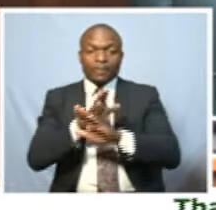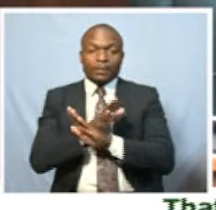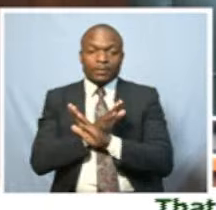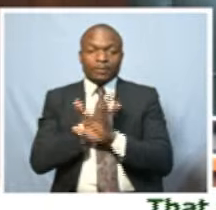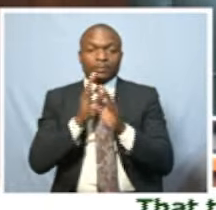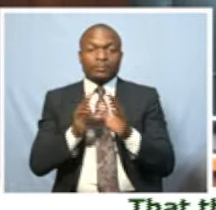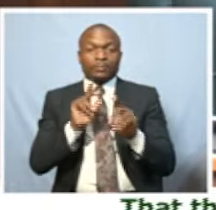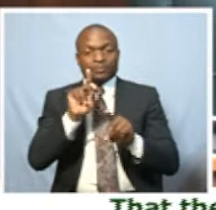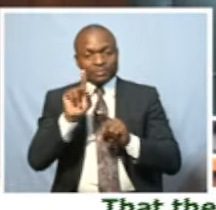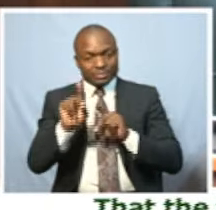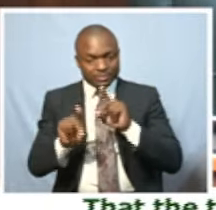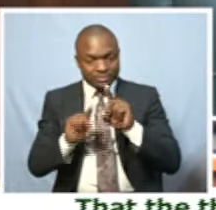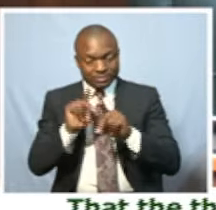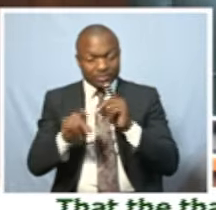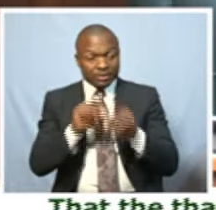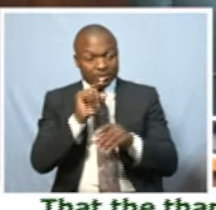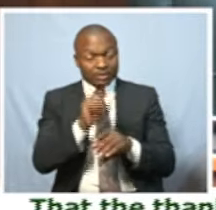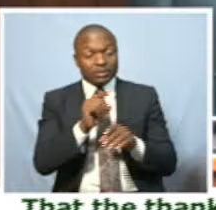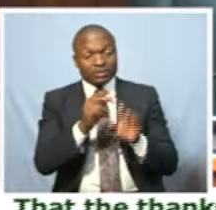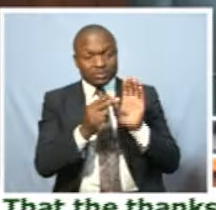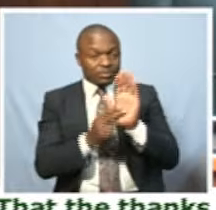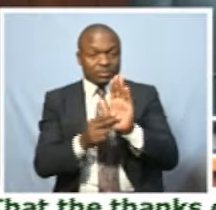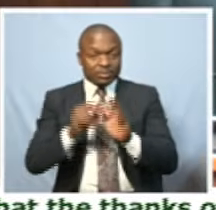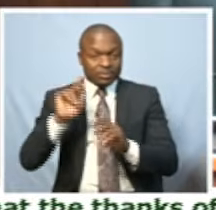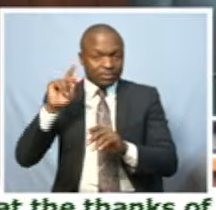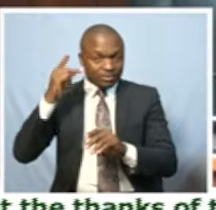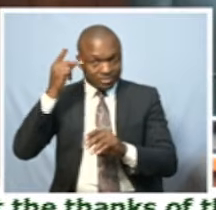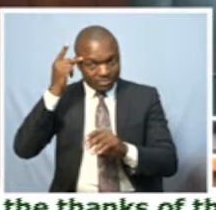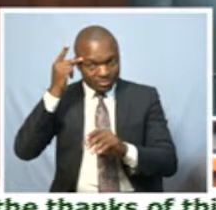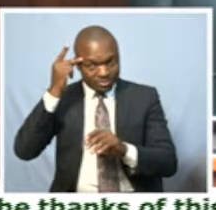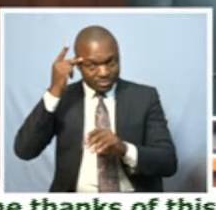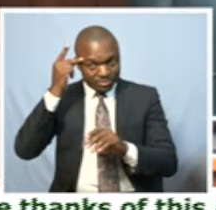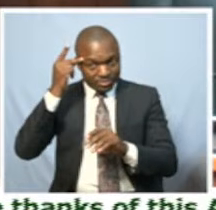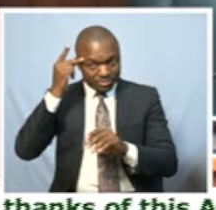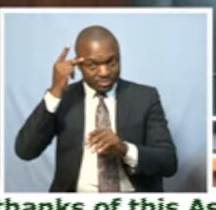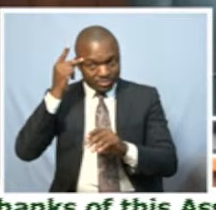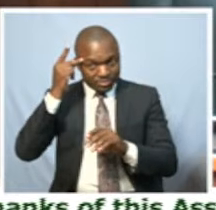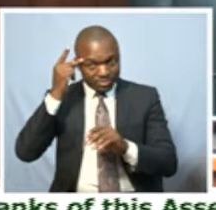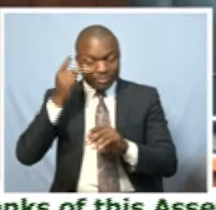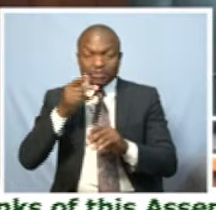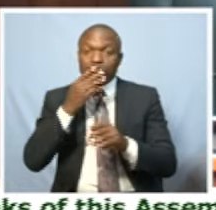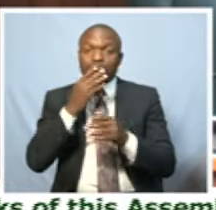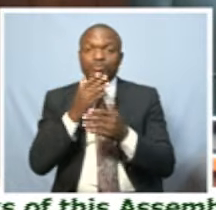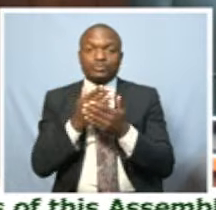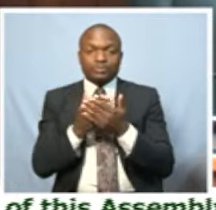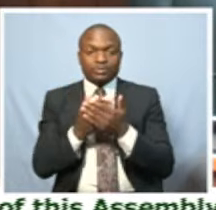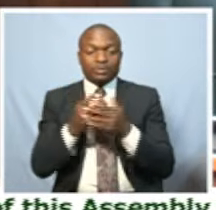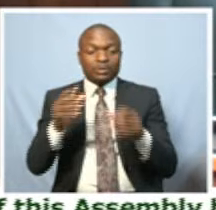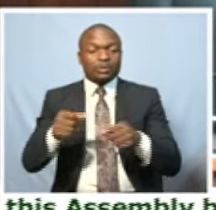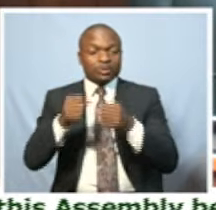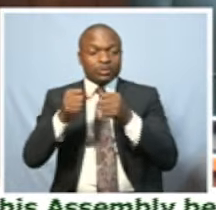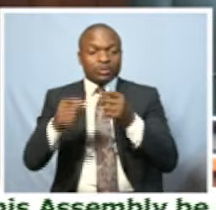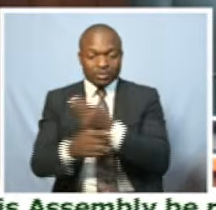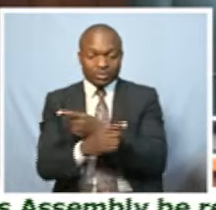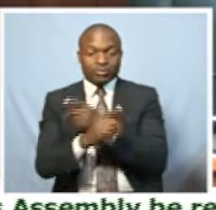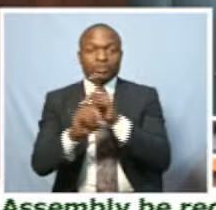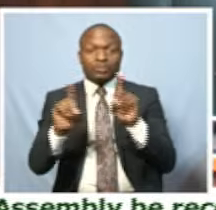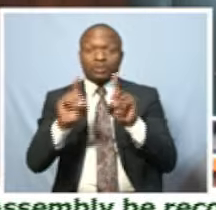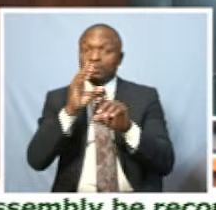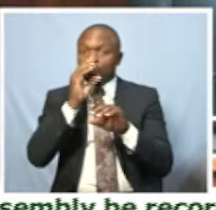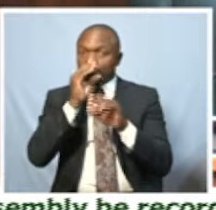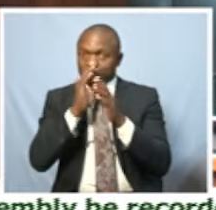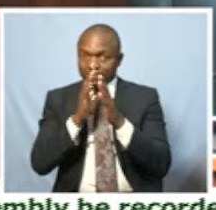Zambian people. He signaled political maturity and confidence in democracy.